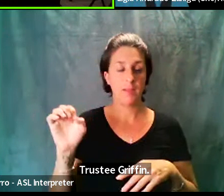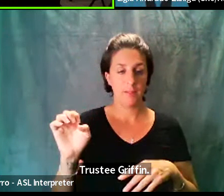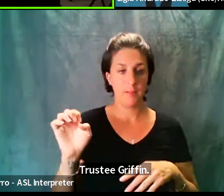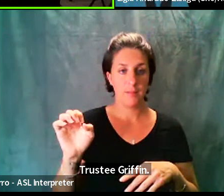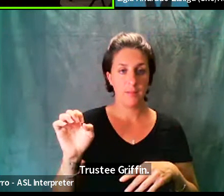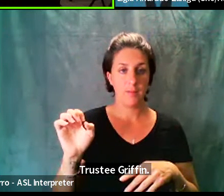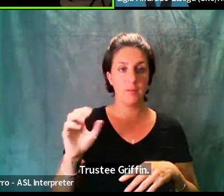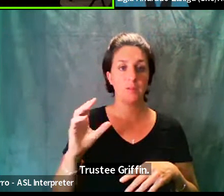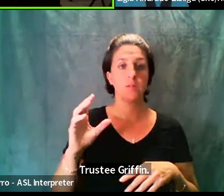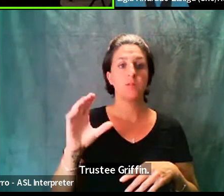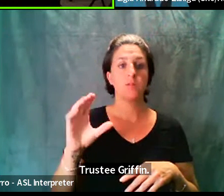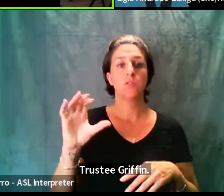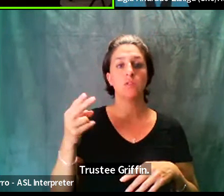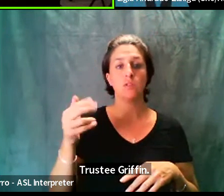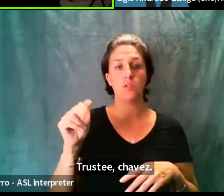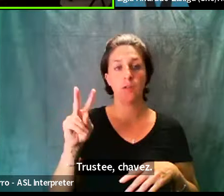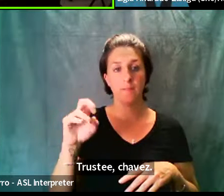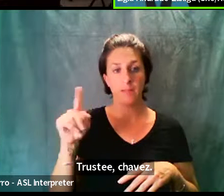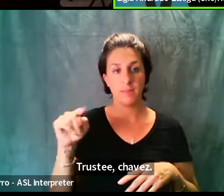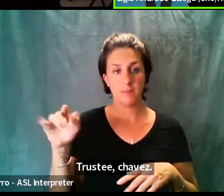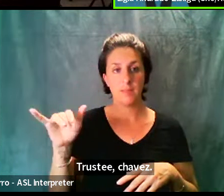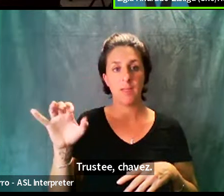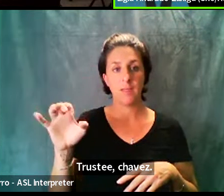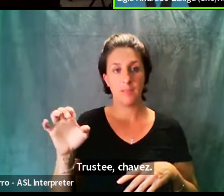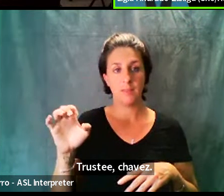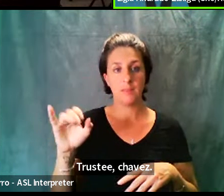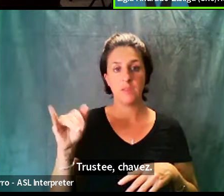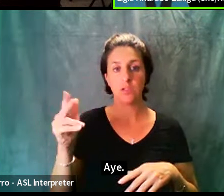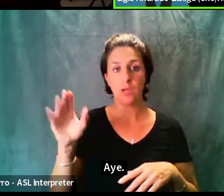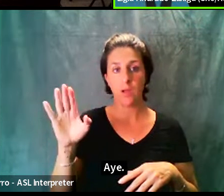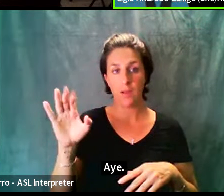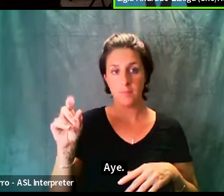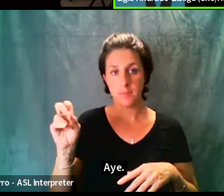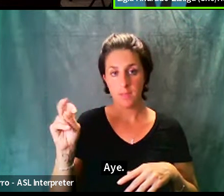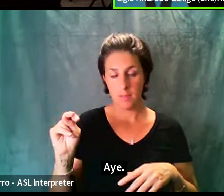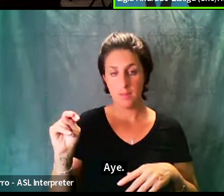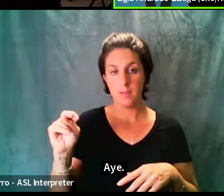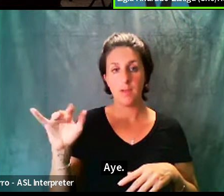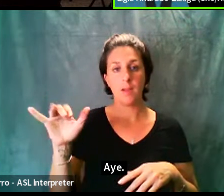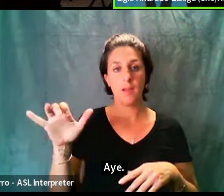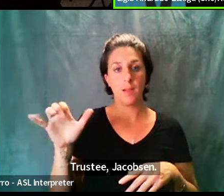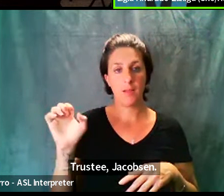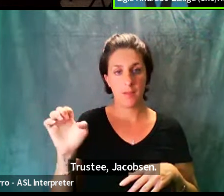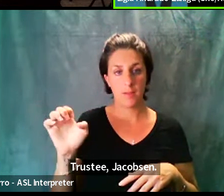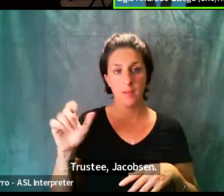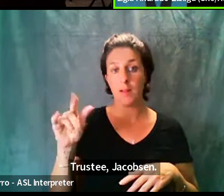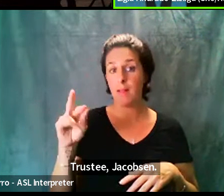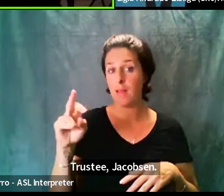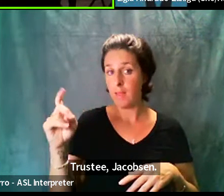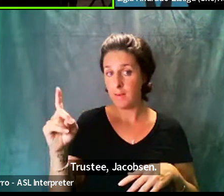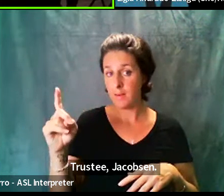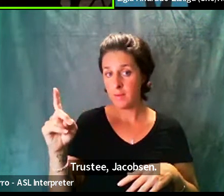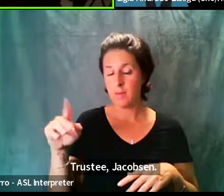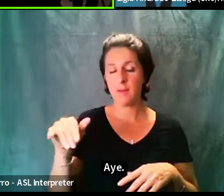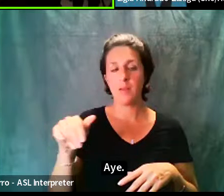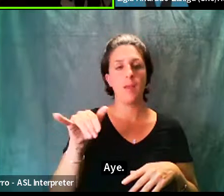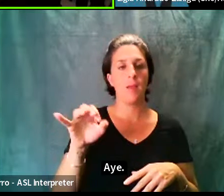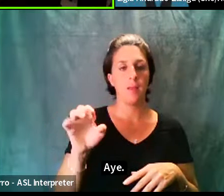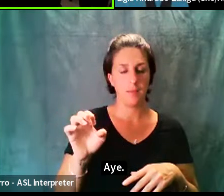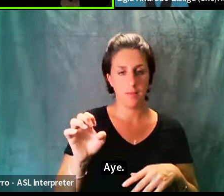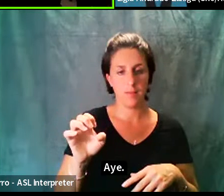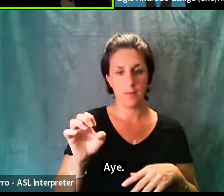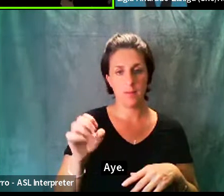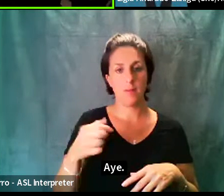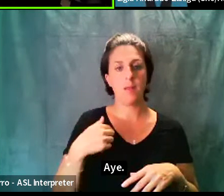Trustee Chavez, Aye. Trustee Jacobson, Aye. Trustee Land, Aye. and